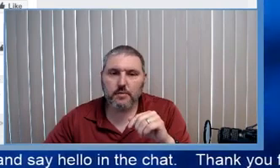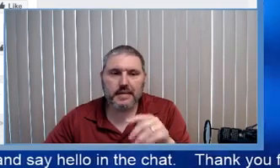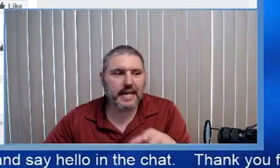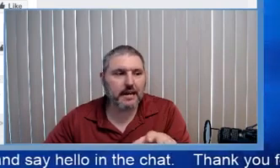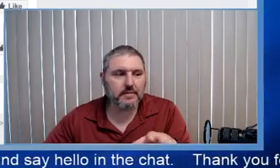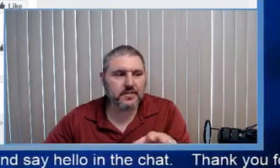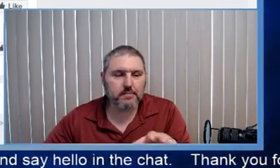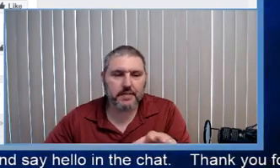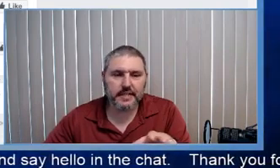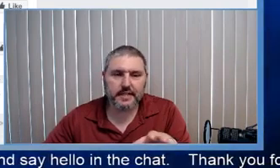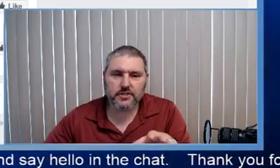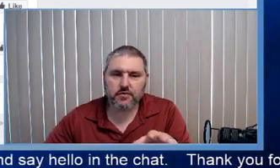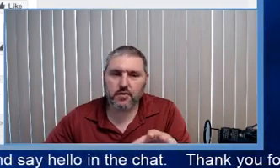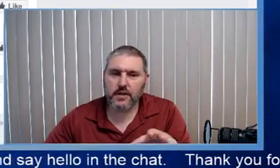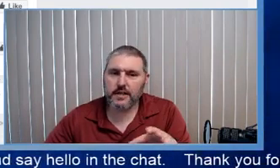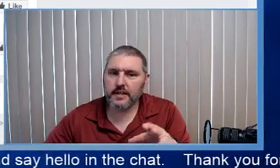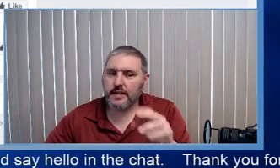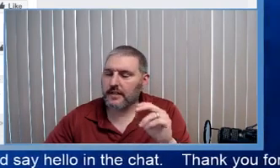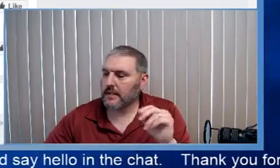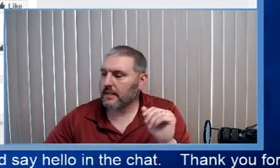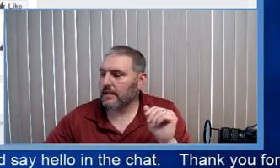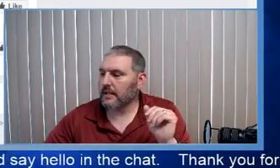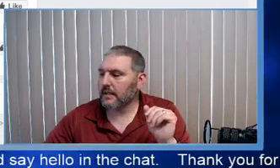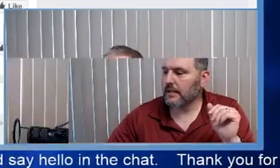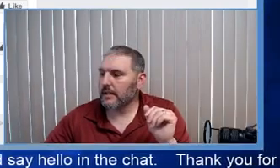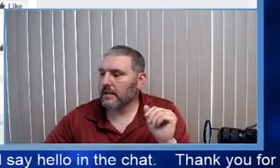High school Minneapolis completely destroyed.